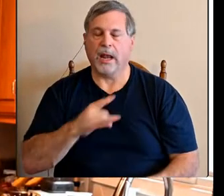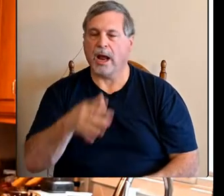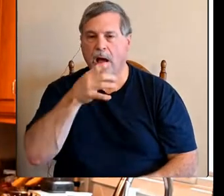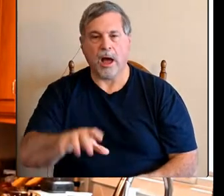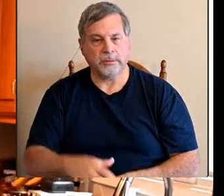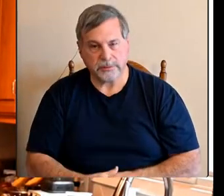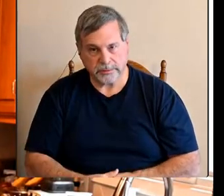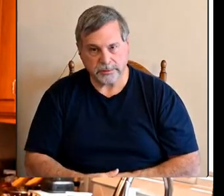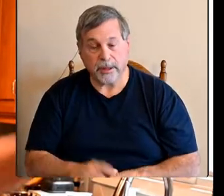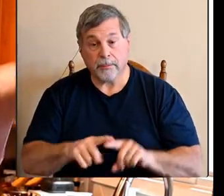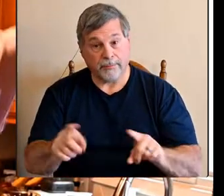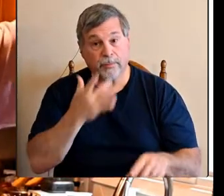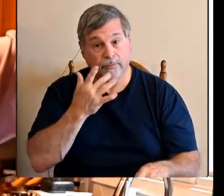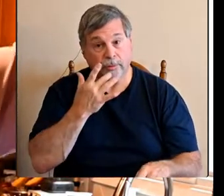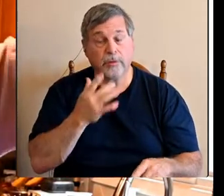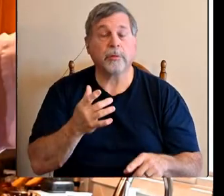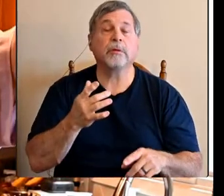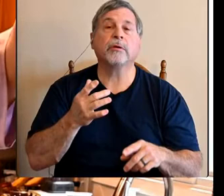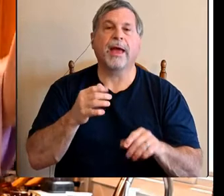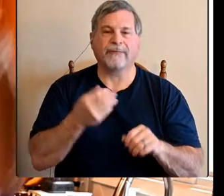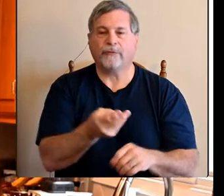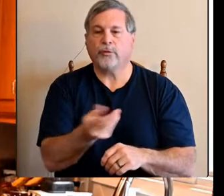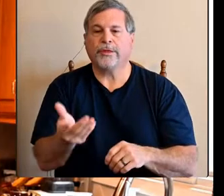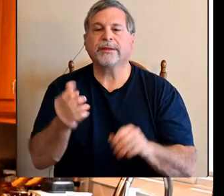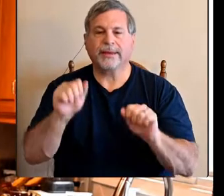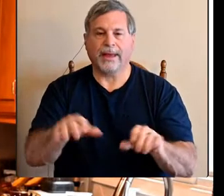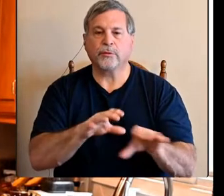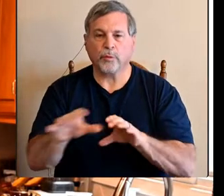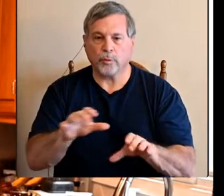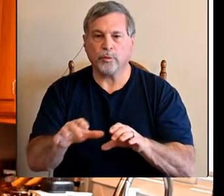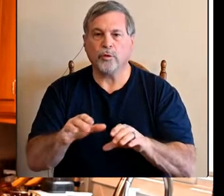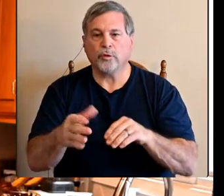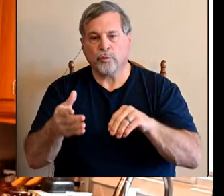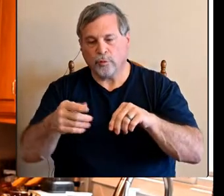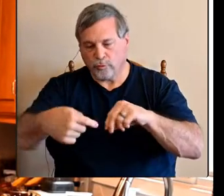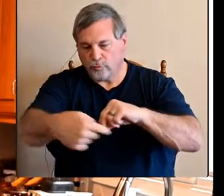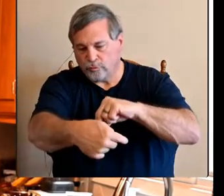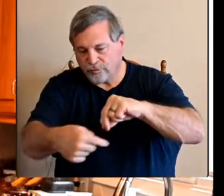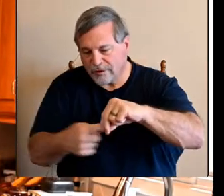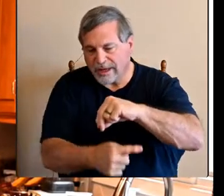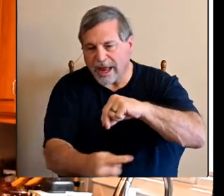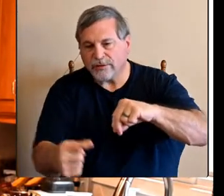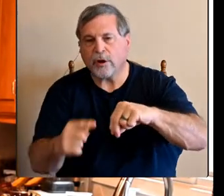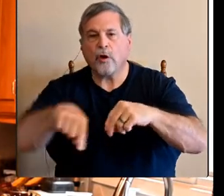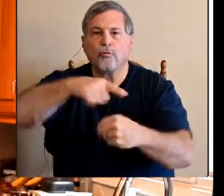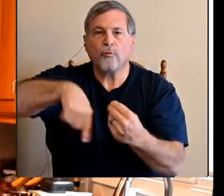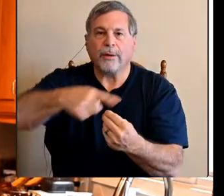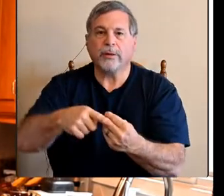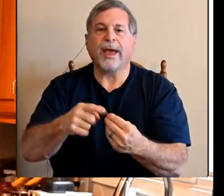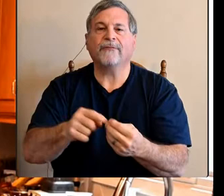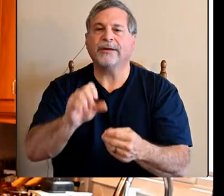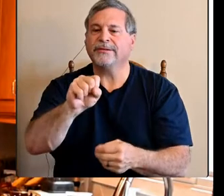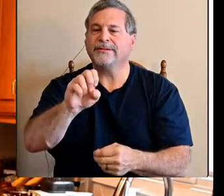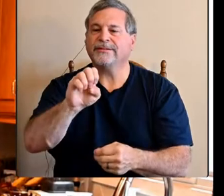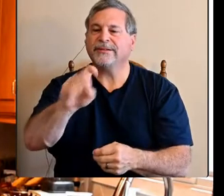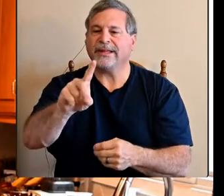peppers but if you do put in peppers you have a couple things that you can do you're going to slice that pepper around there is there are seeds in there you